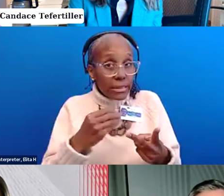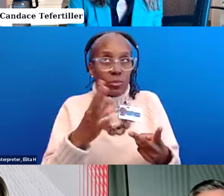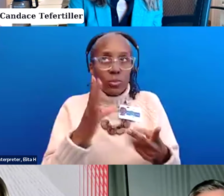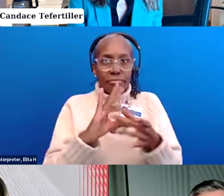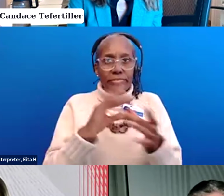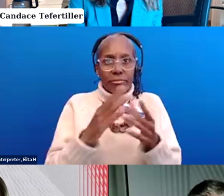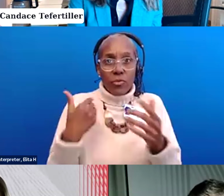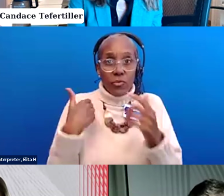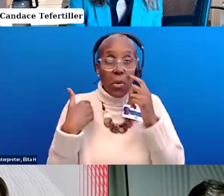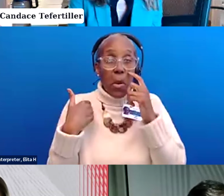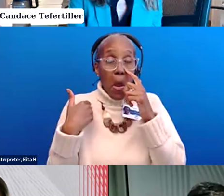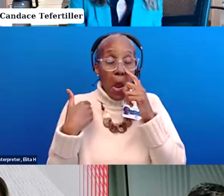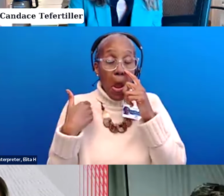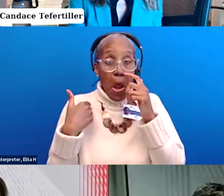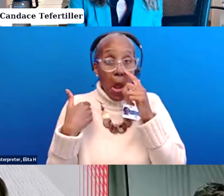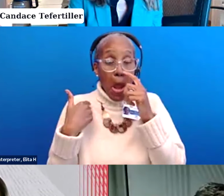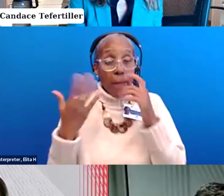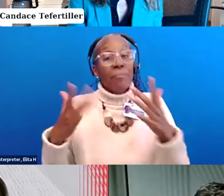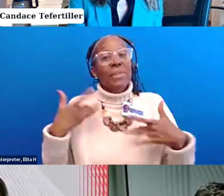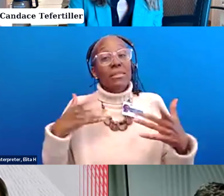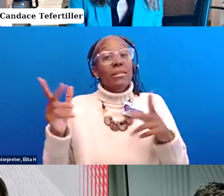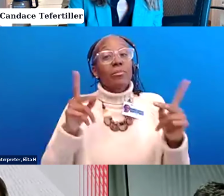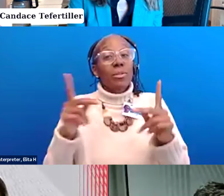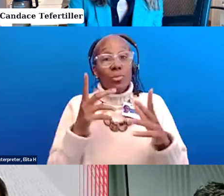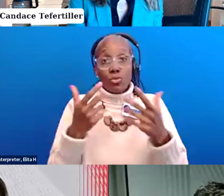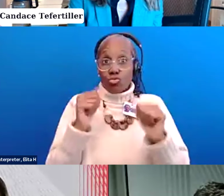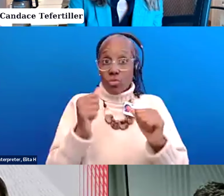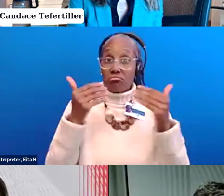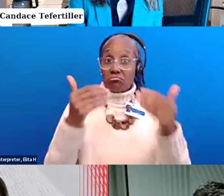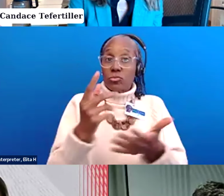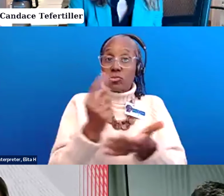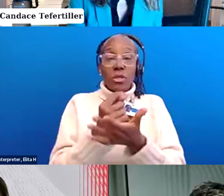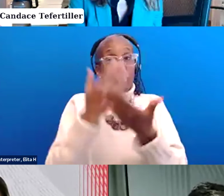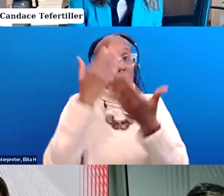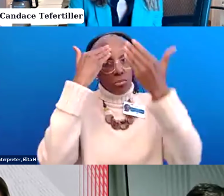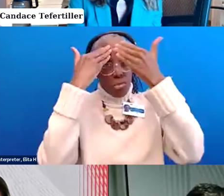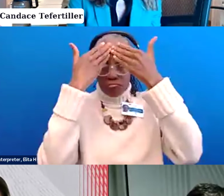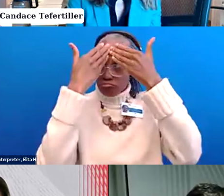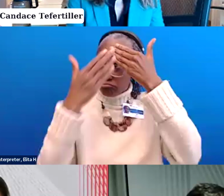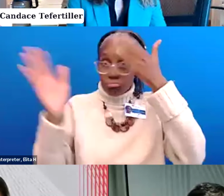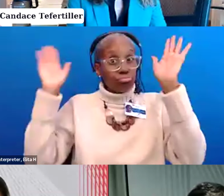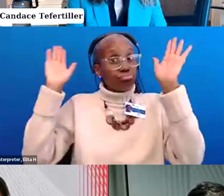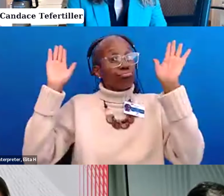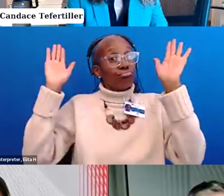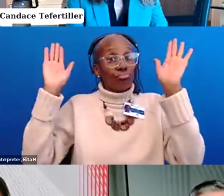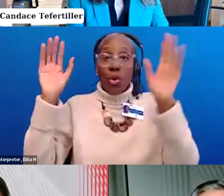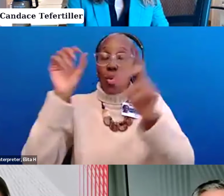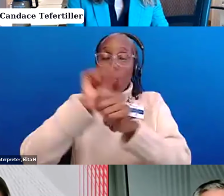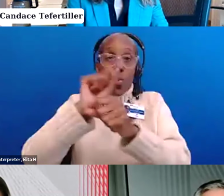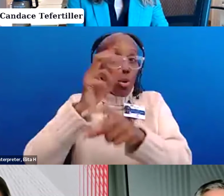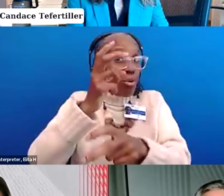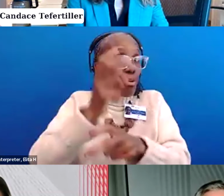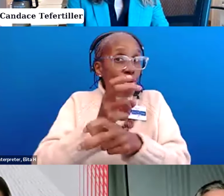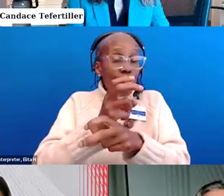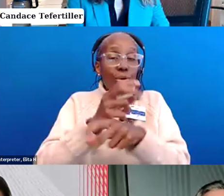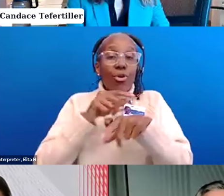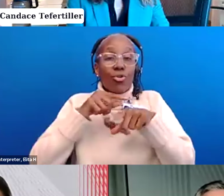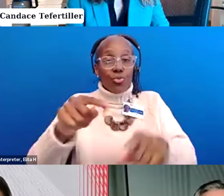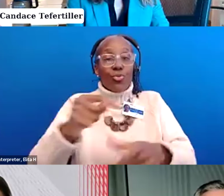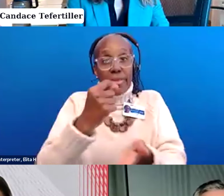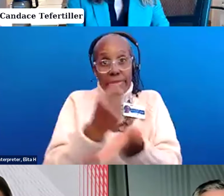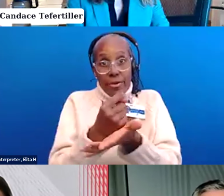So I think it's really exciting for people to try this therapy with a very open mind, be ready to work hard in the